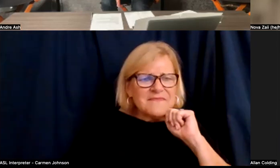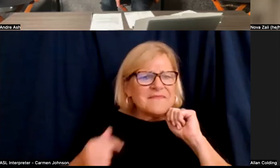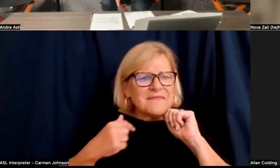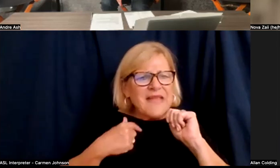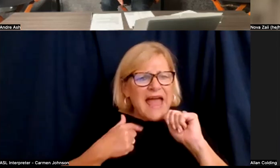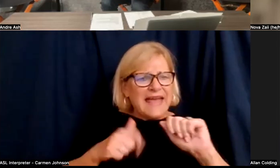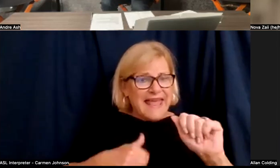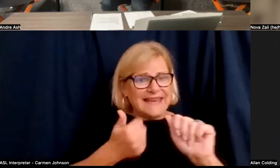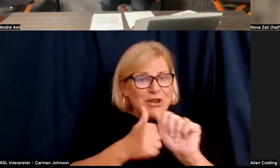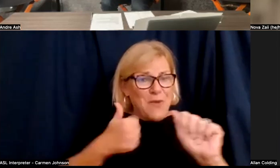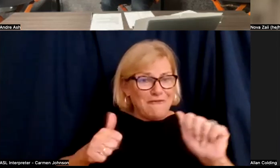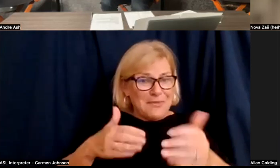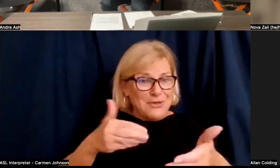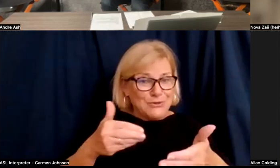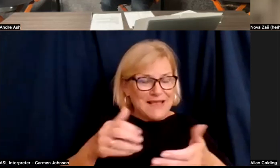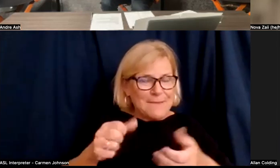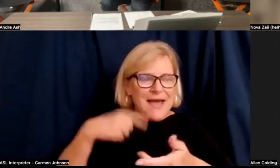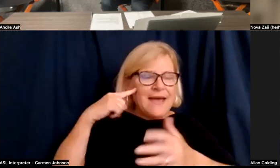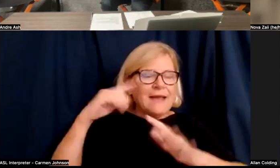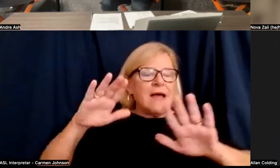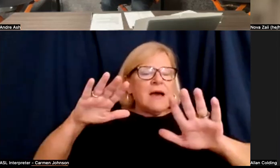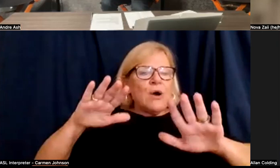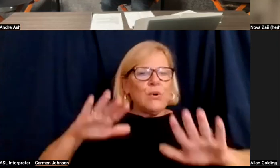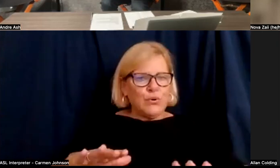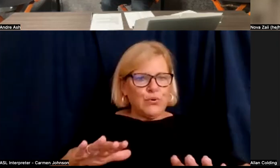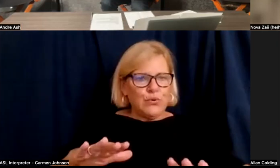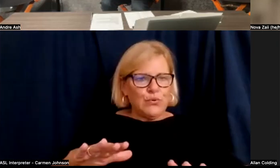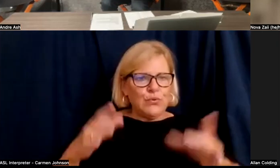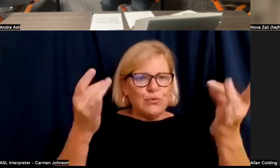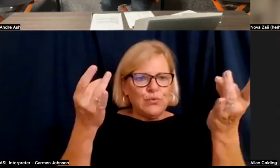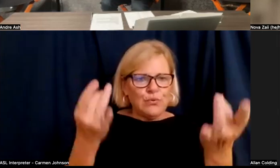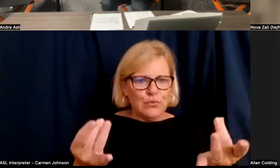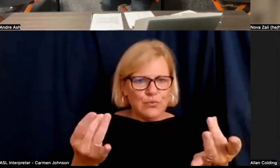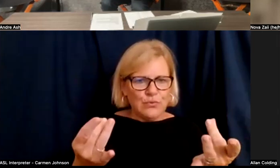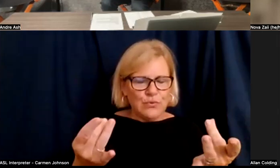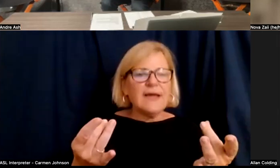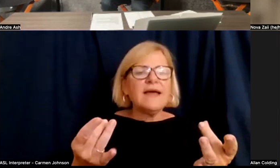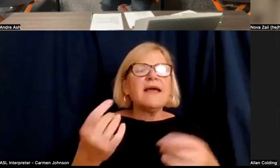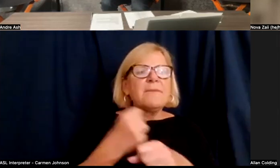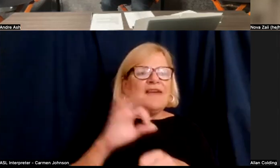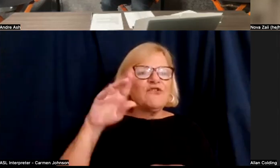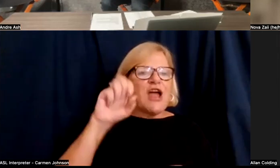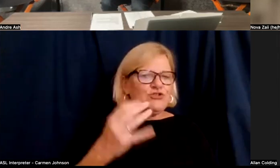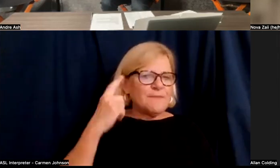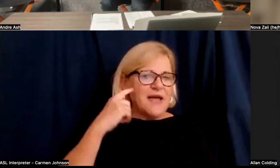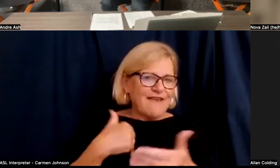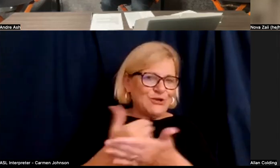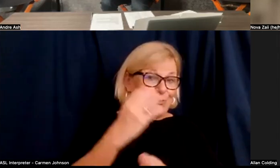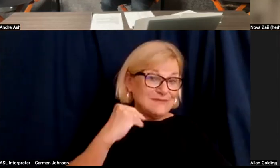the music and clear my head and come back and approach it fresh and have a new